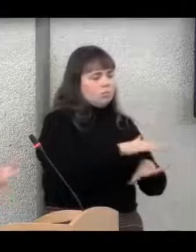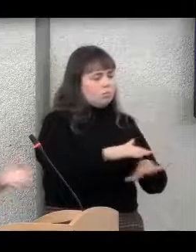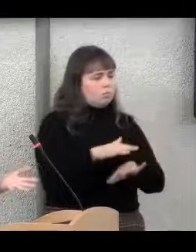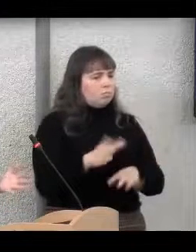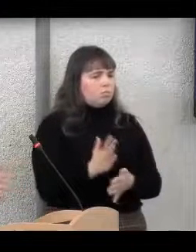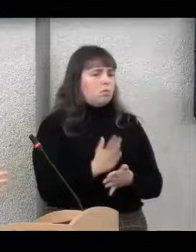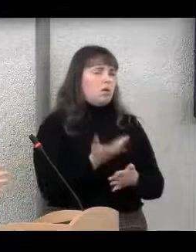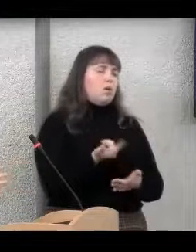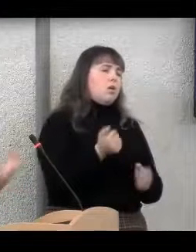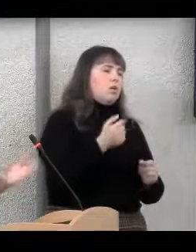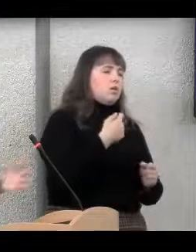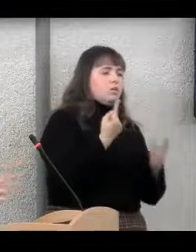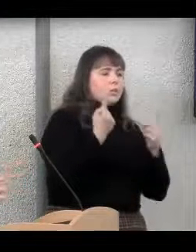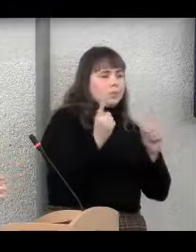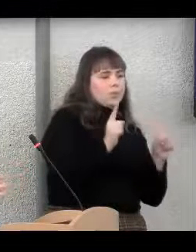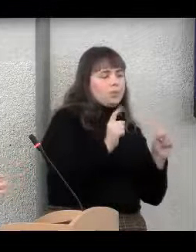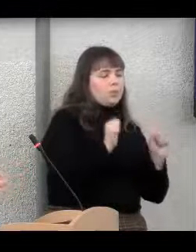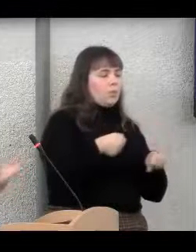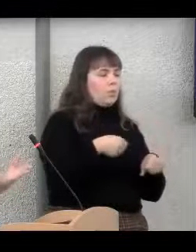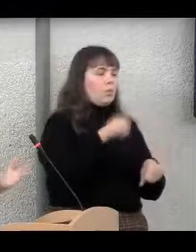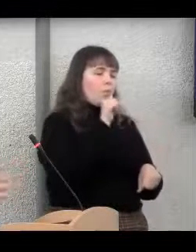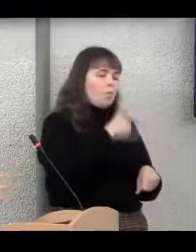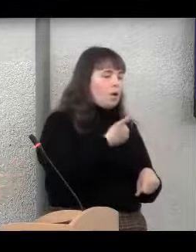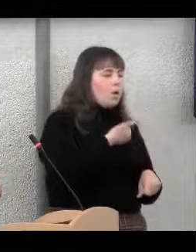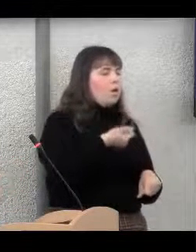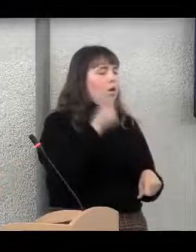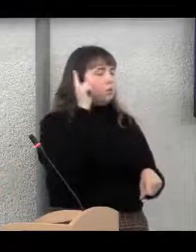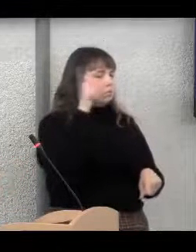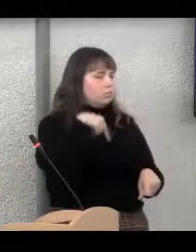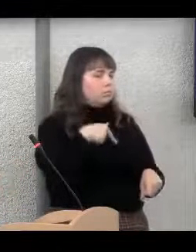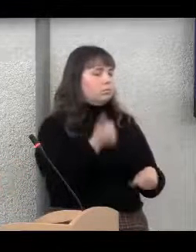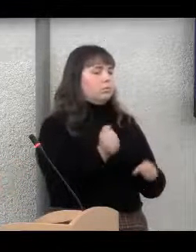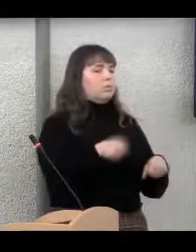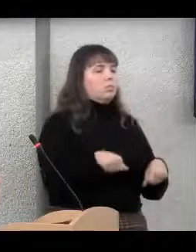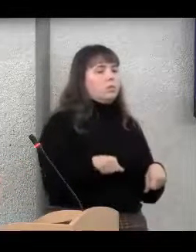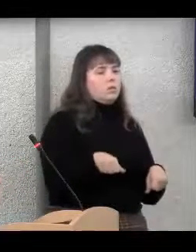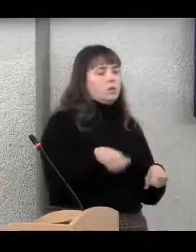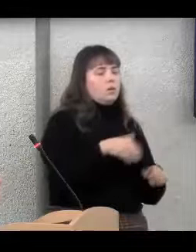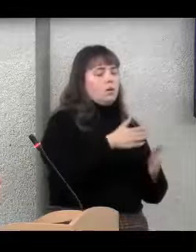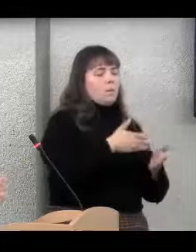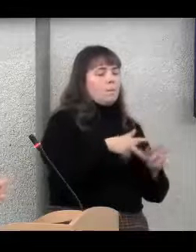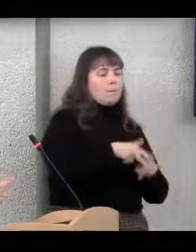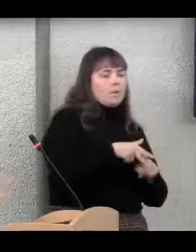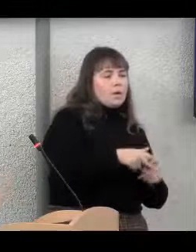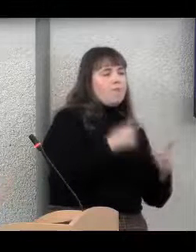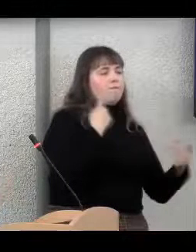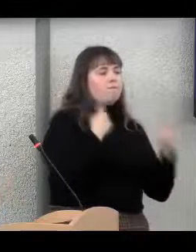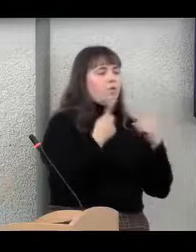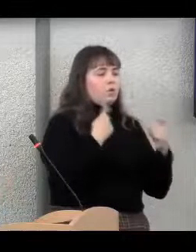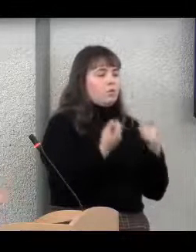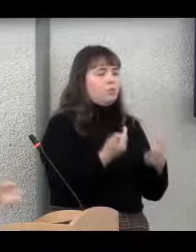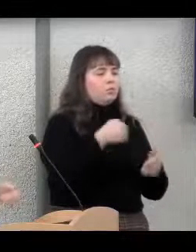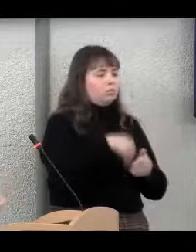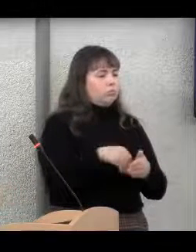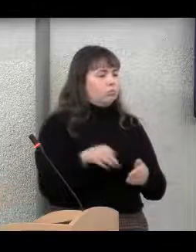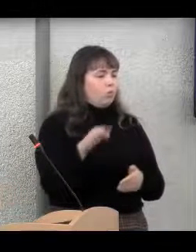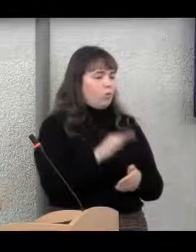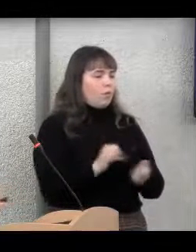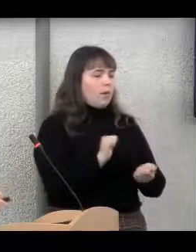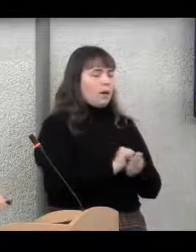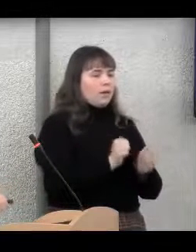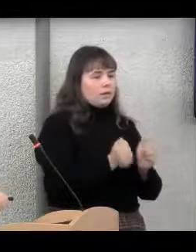būdas pasibandyti, sužinoti ir sukaupti daug praktinės informacijos apie anglies kaupimo